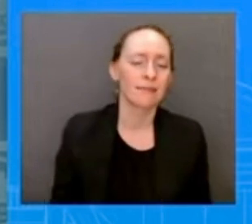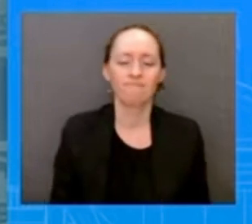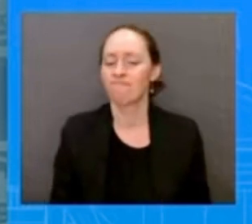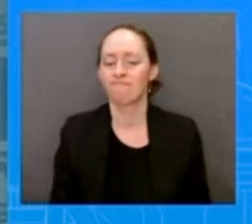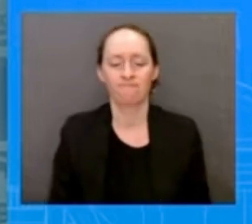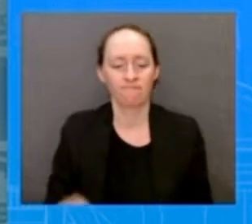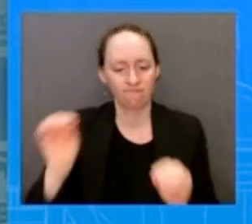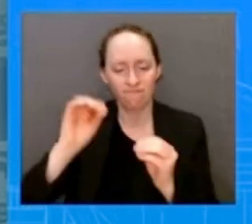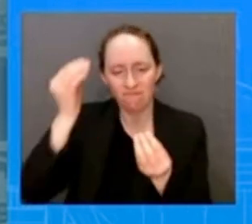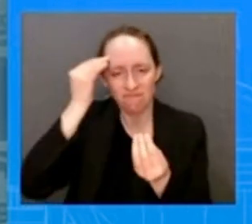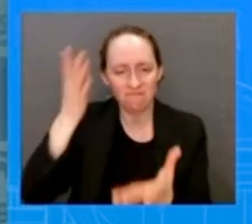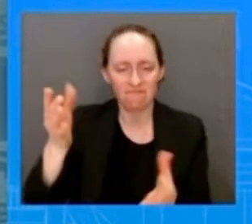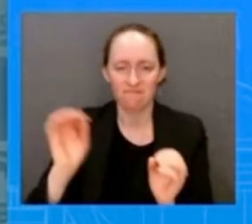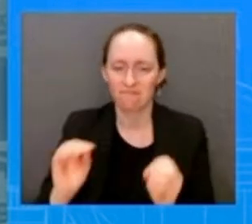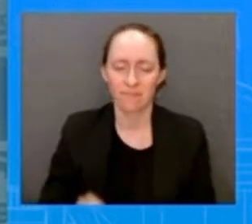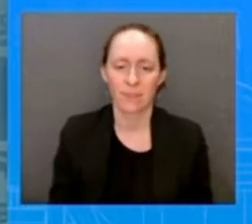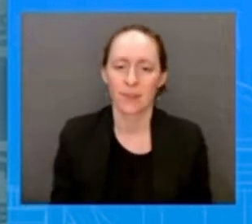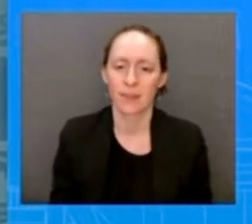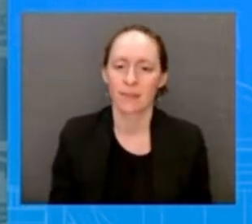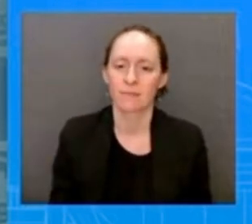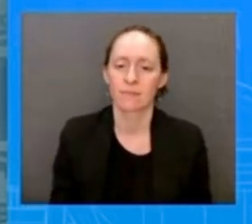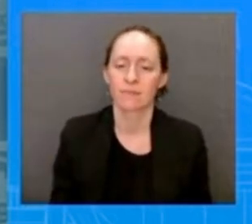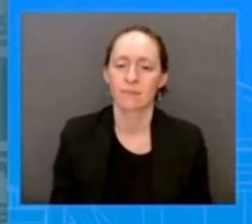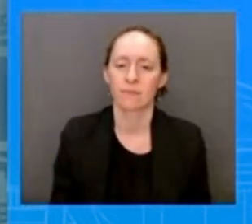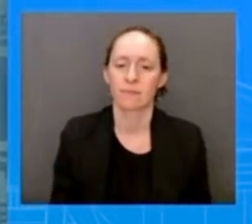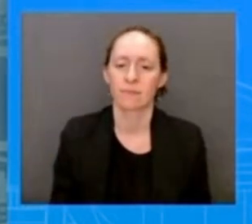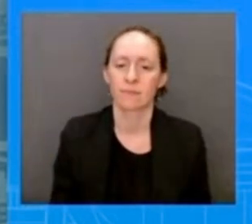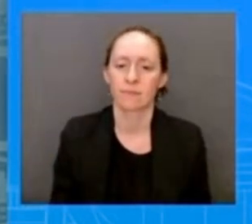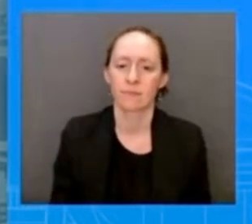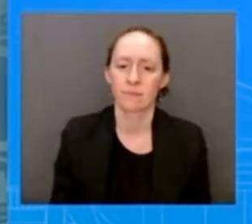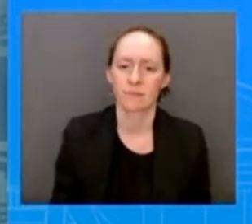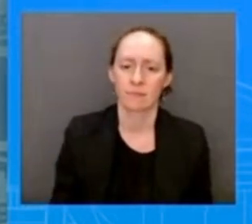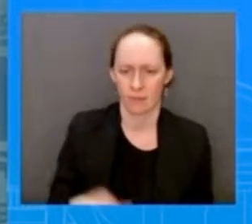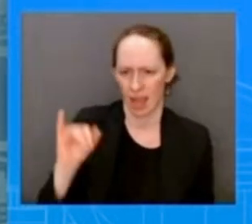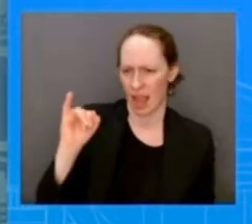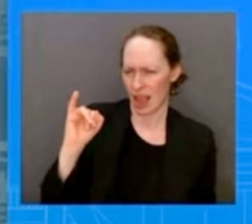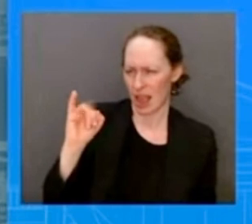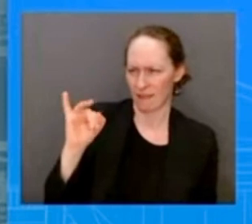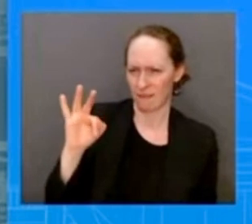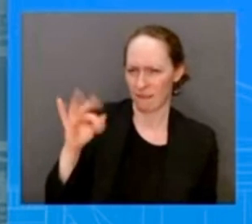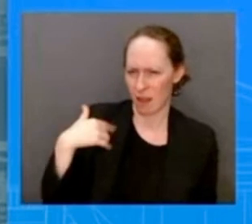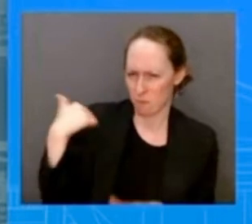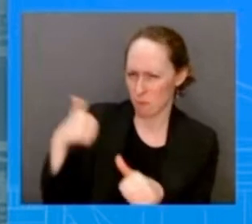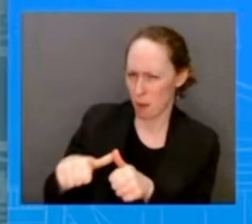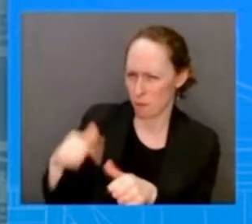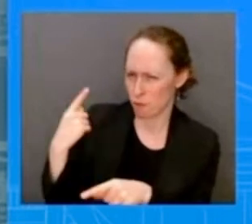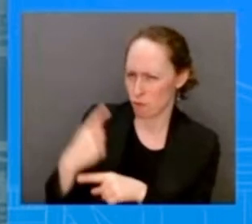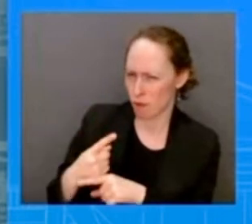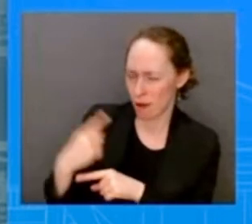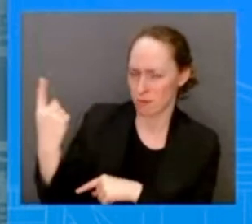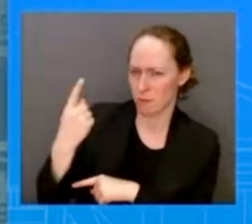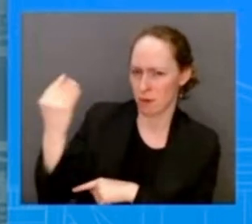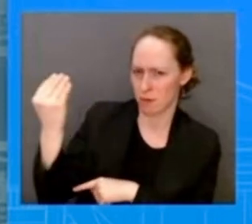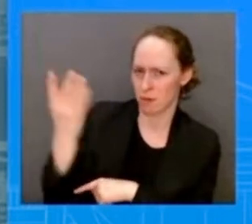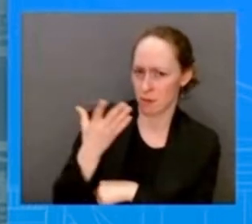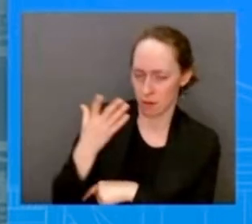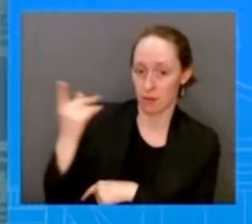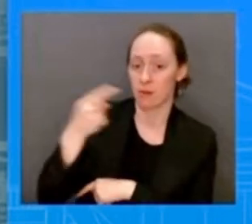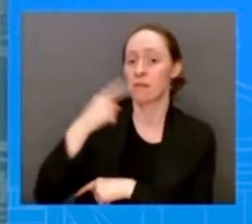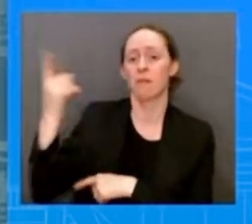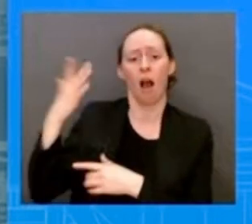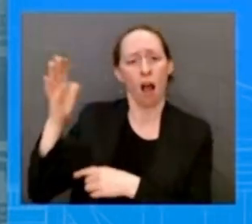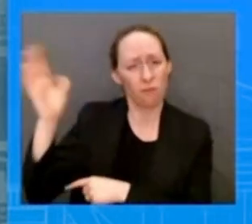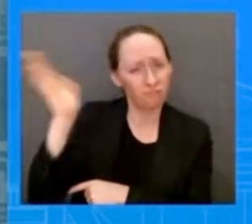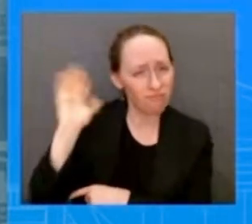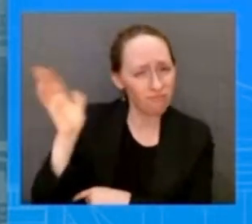correctly, moments ago, he also talked about how essentially this has been a priority. He's talked to governors, the governor of